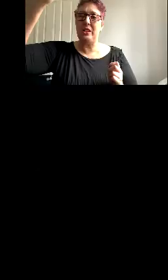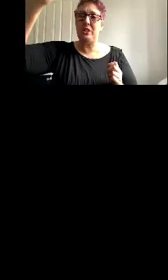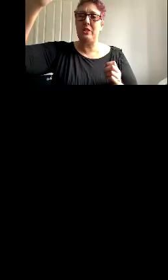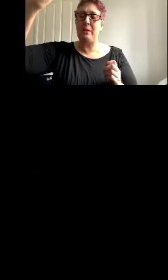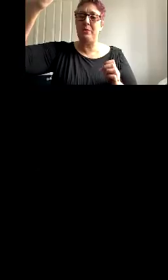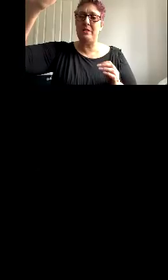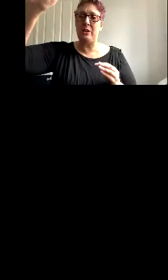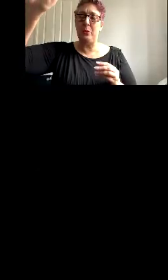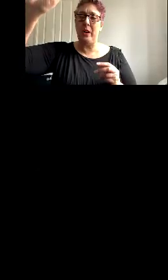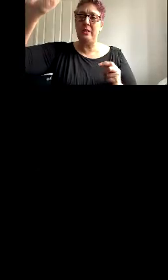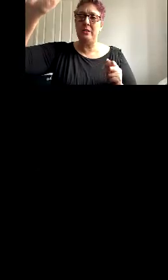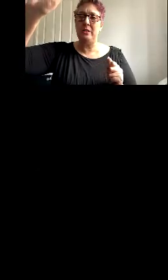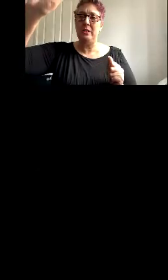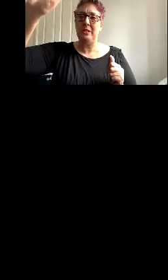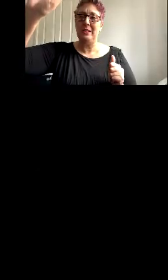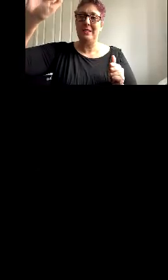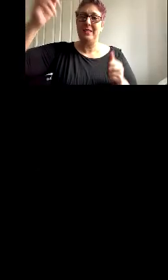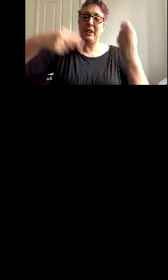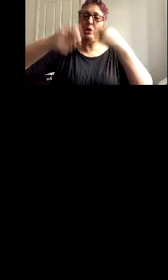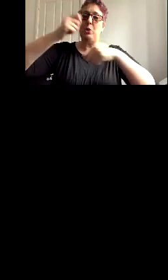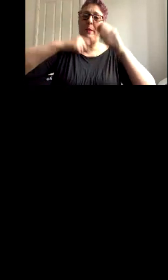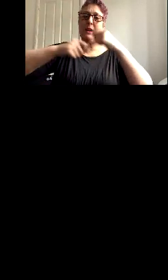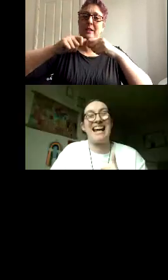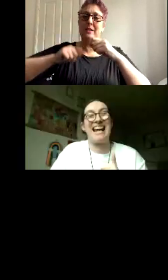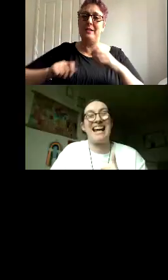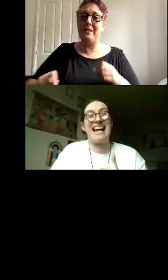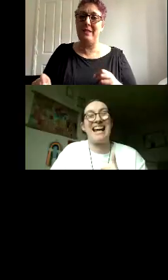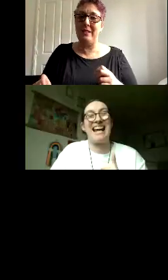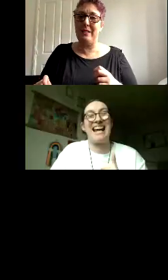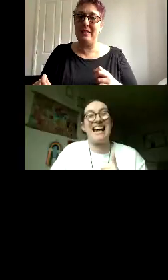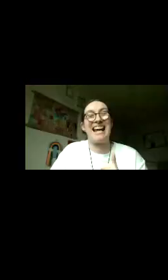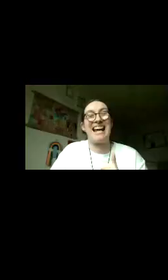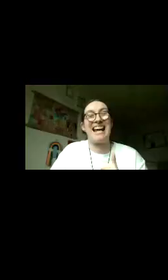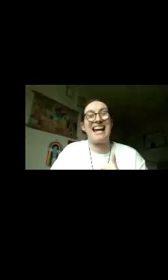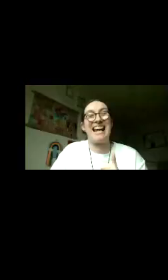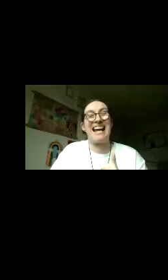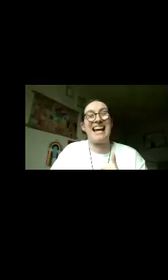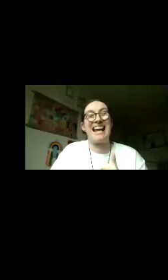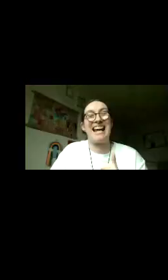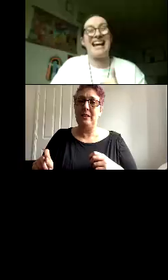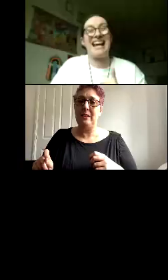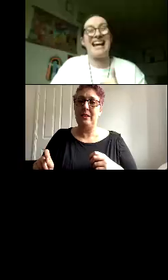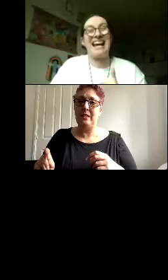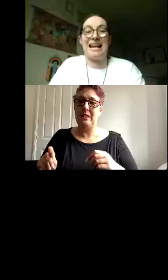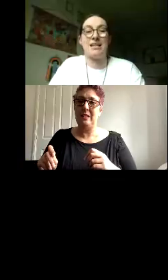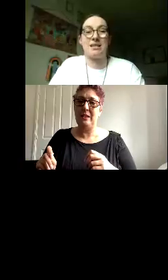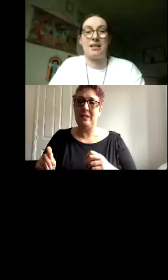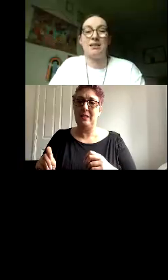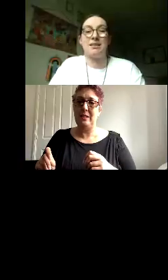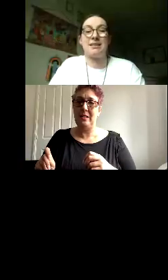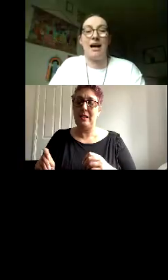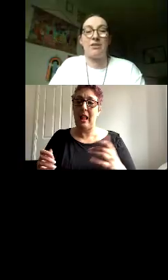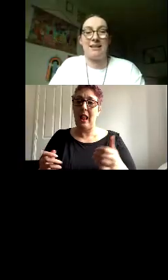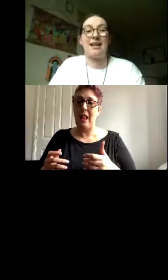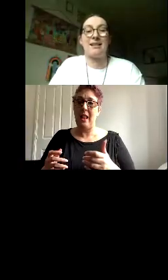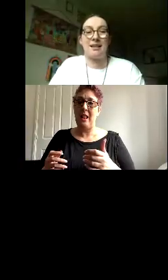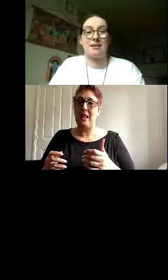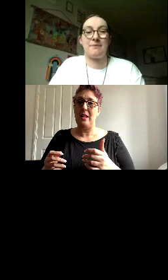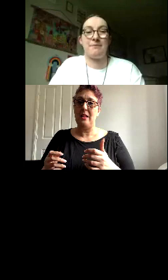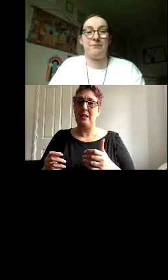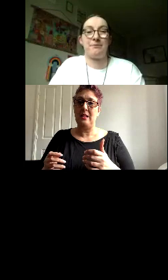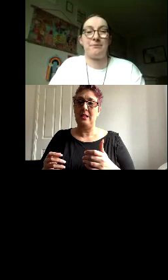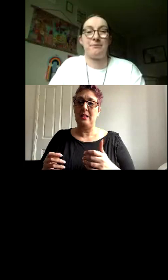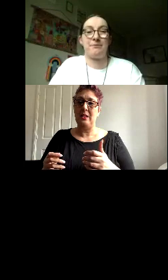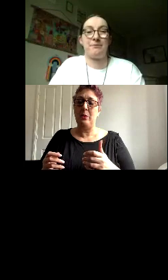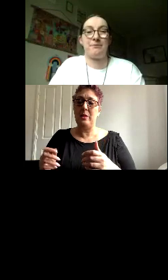Sorry, Natasha. They present what? They present late. Deaf people presenting late to healthcare